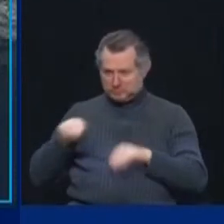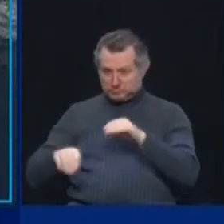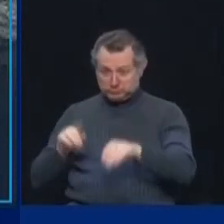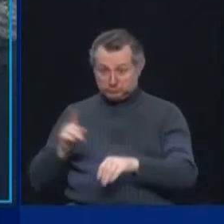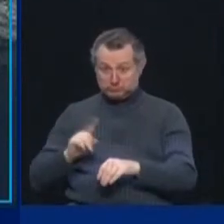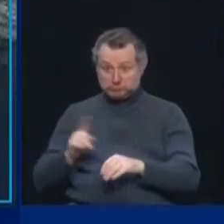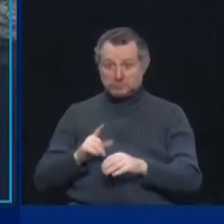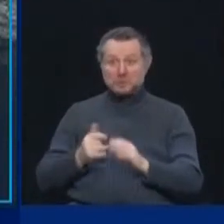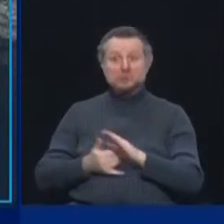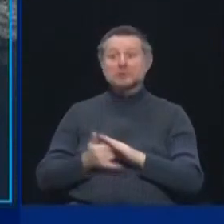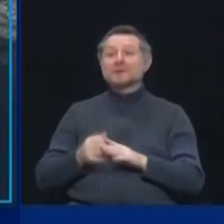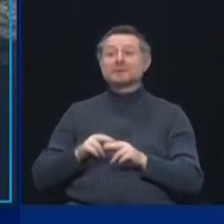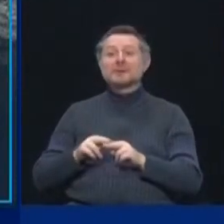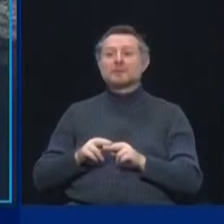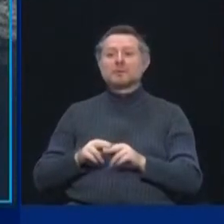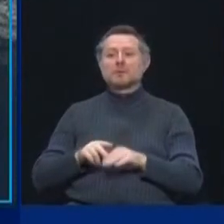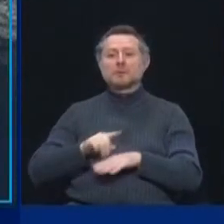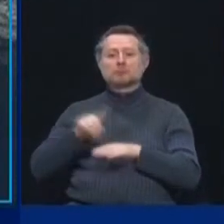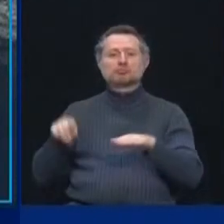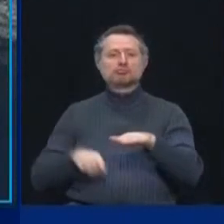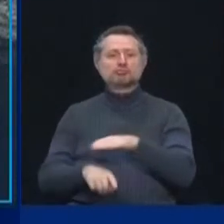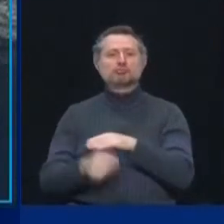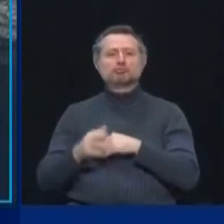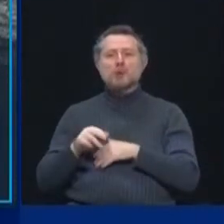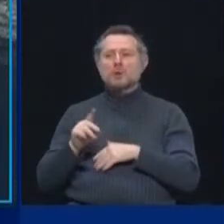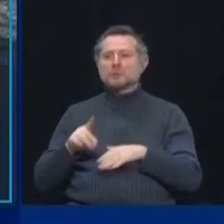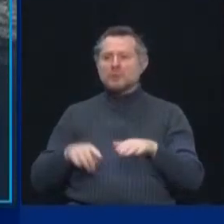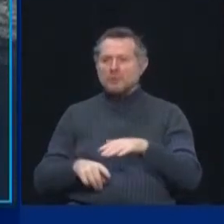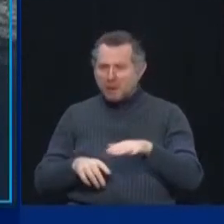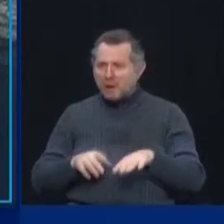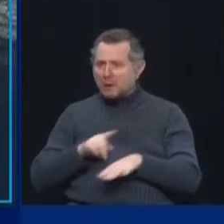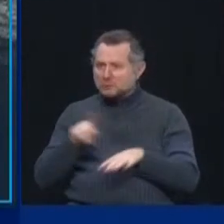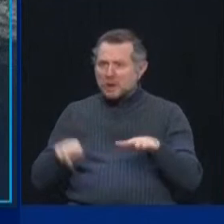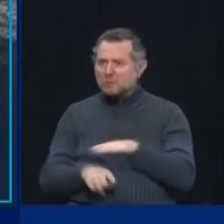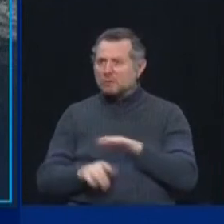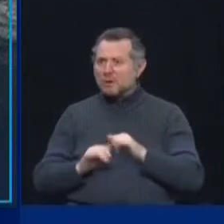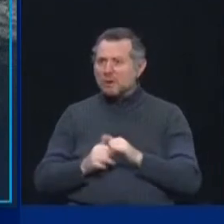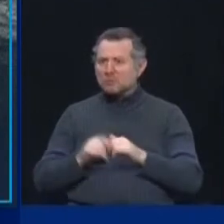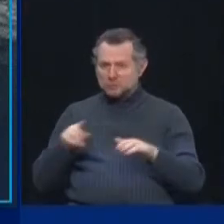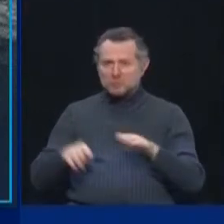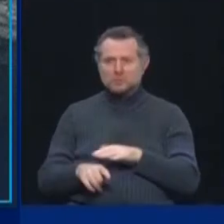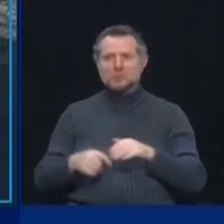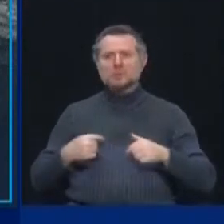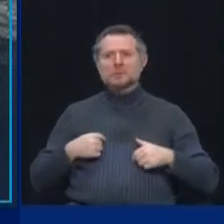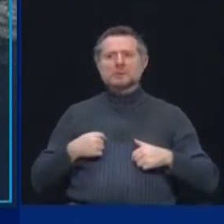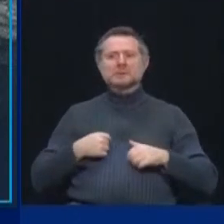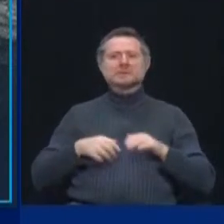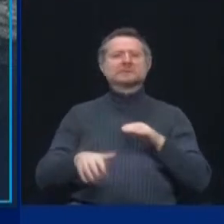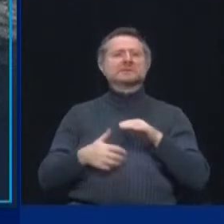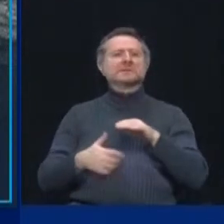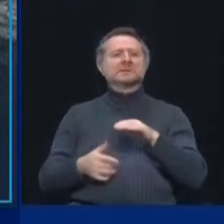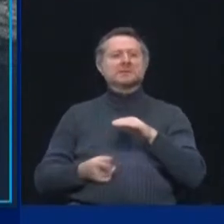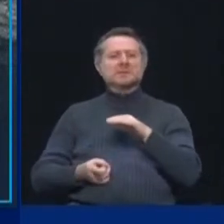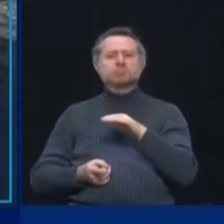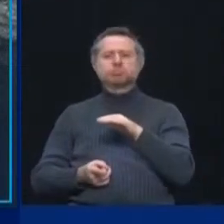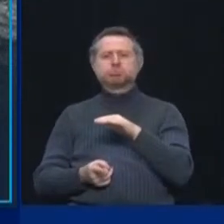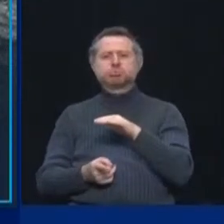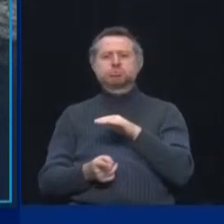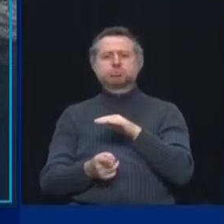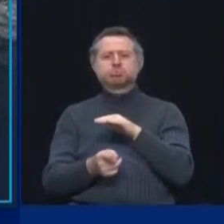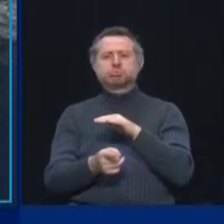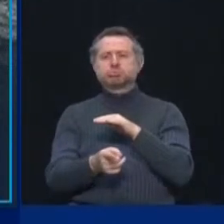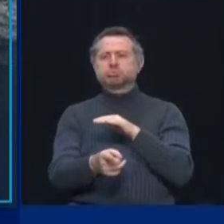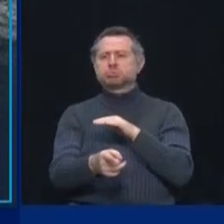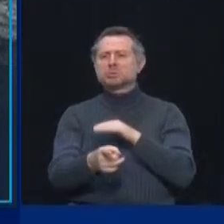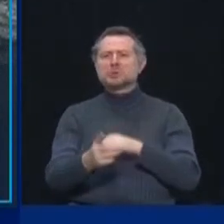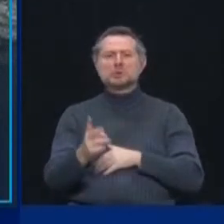ground. You're going to put them under the ground. How are you going to put them under the ground? Oh, we're going to dig tunnels. We're going to dig 200